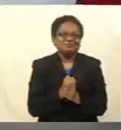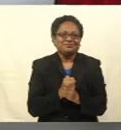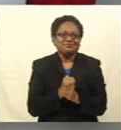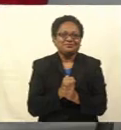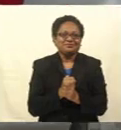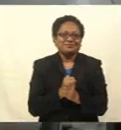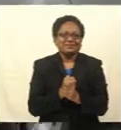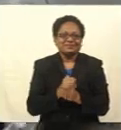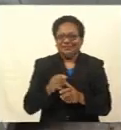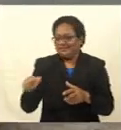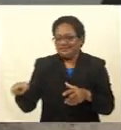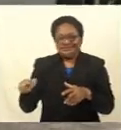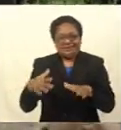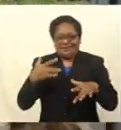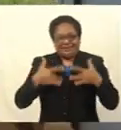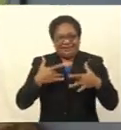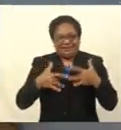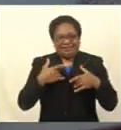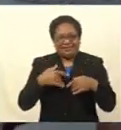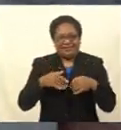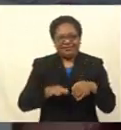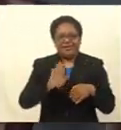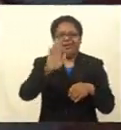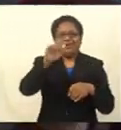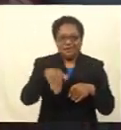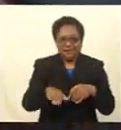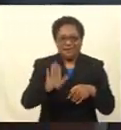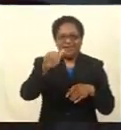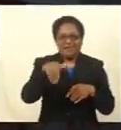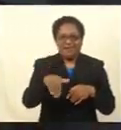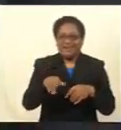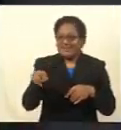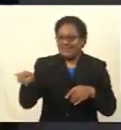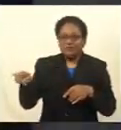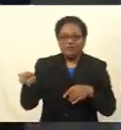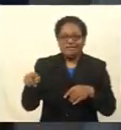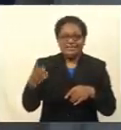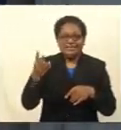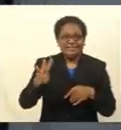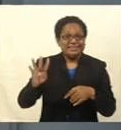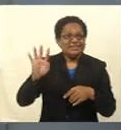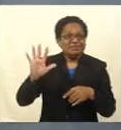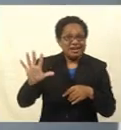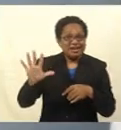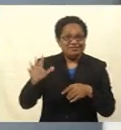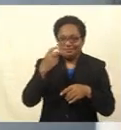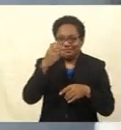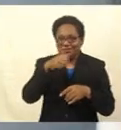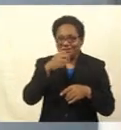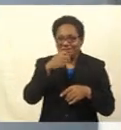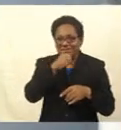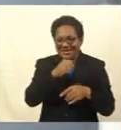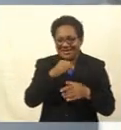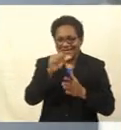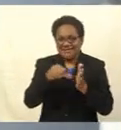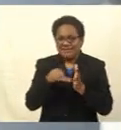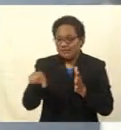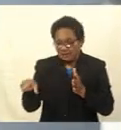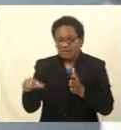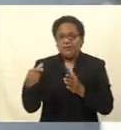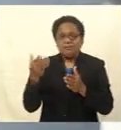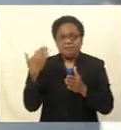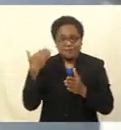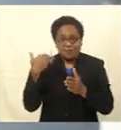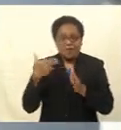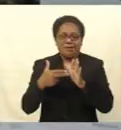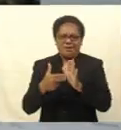Life has been a roller coaster ride for 43-year-old Mohammed Ayaz. Originally from Nandi, his family was not well